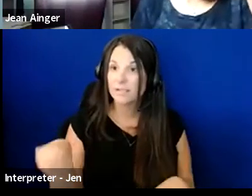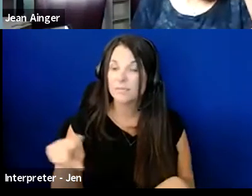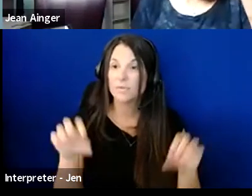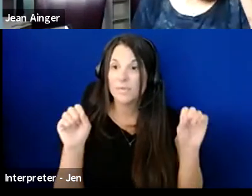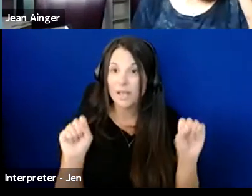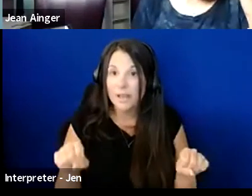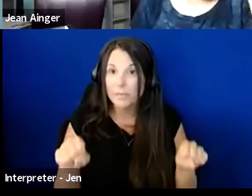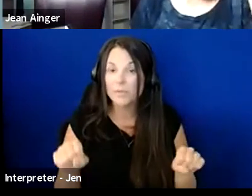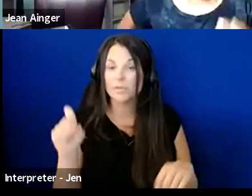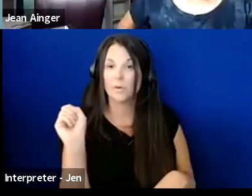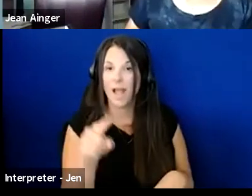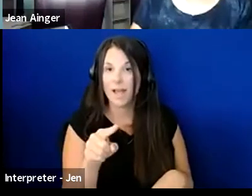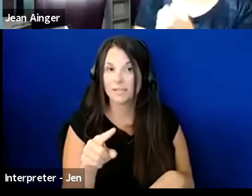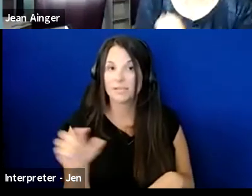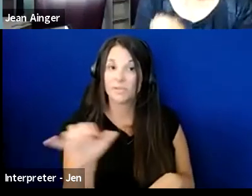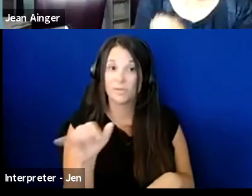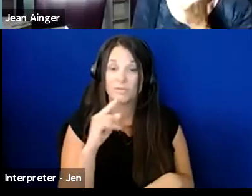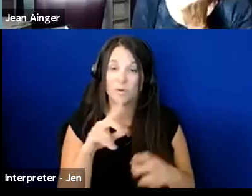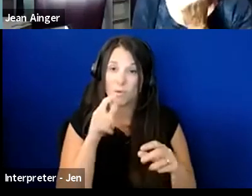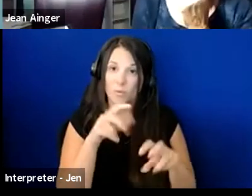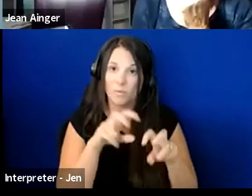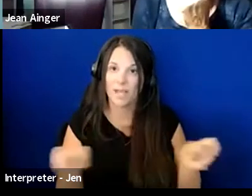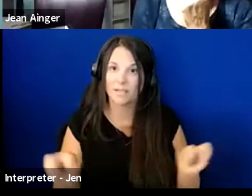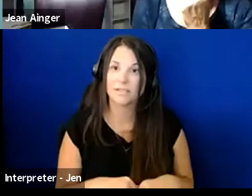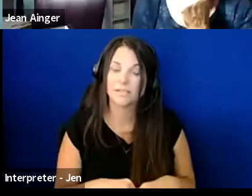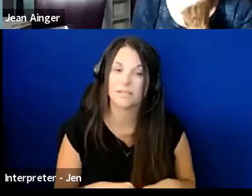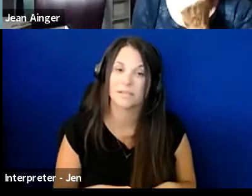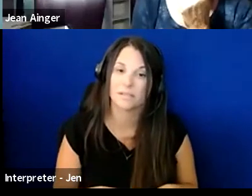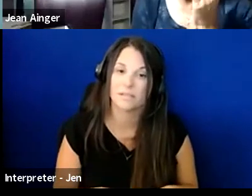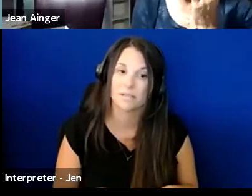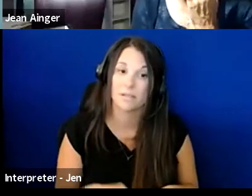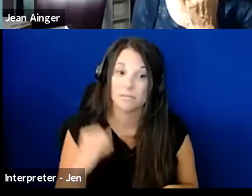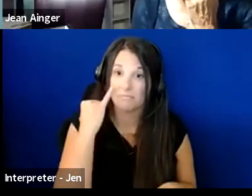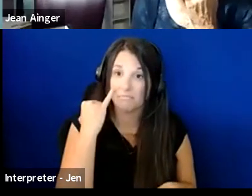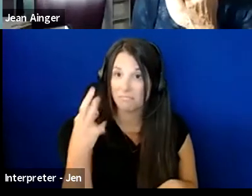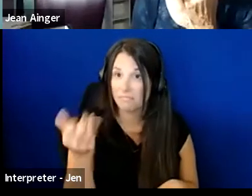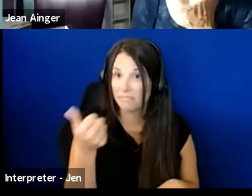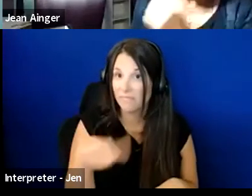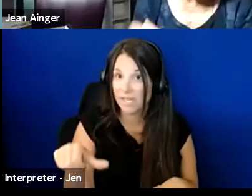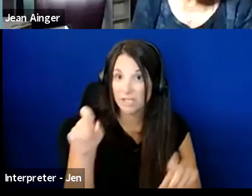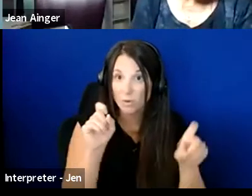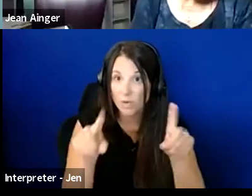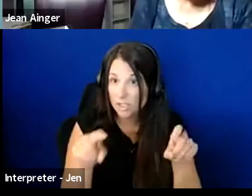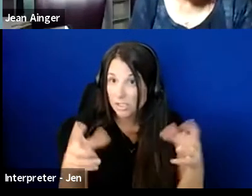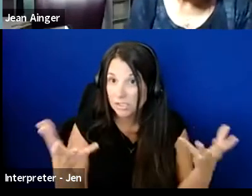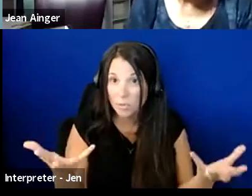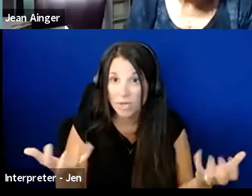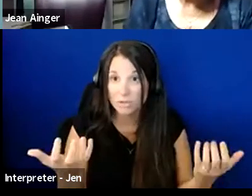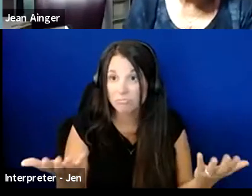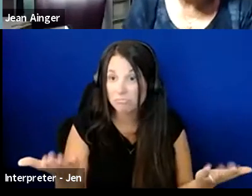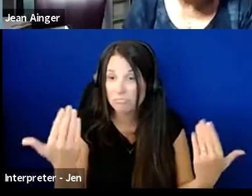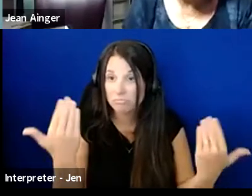to ask questions to our panelists. So if anyone has any questions that they would like to